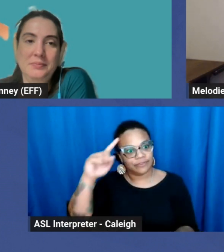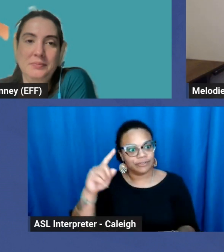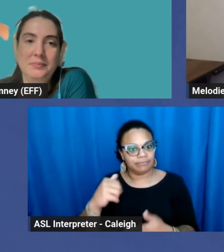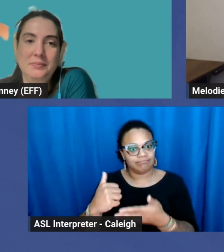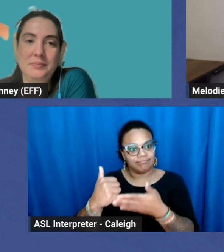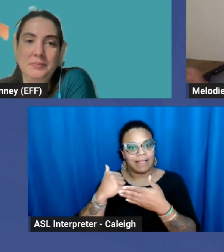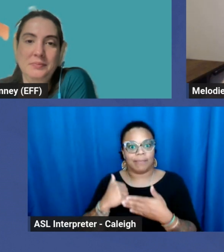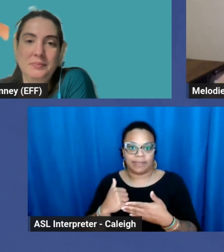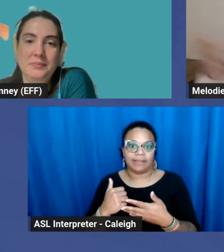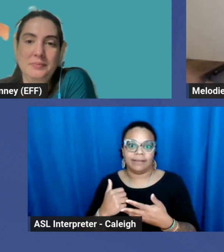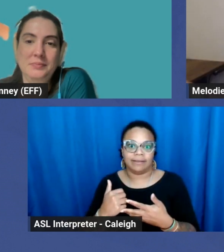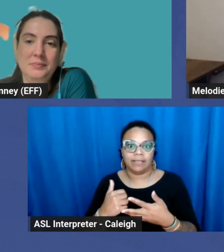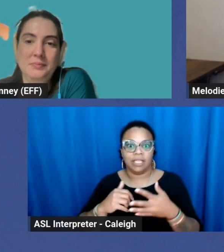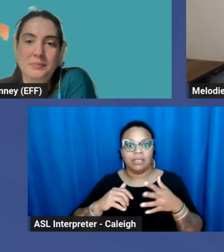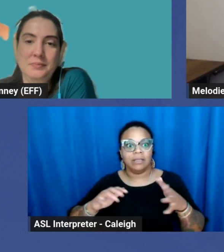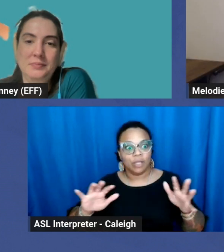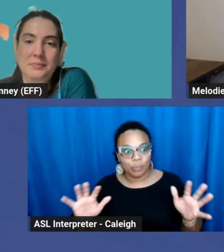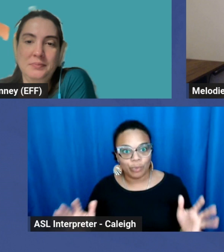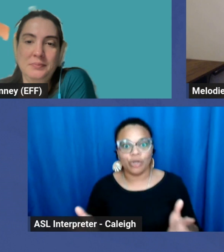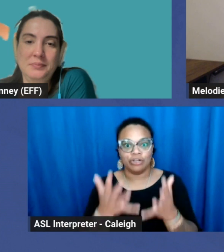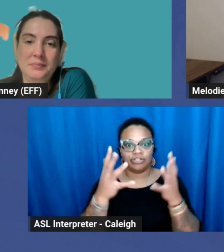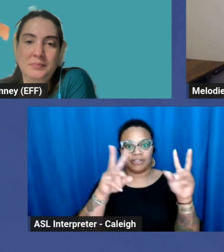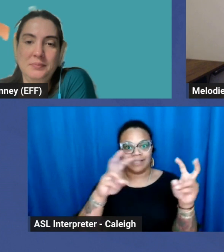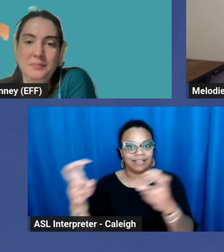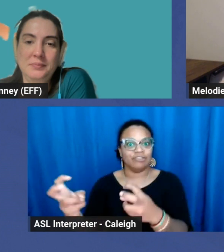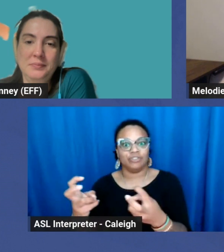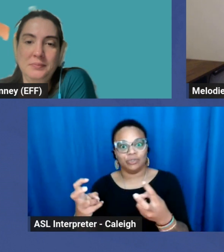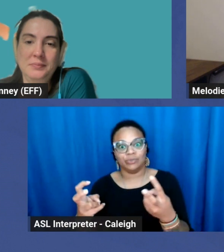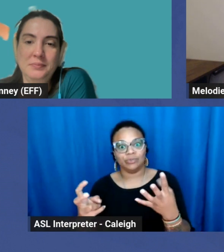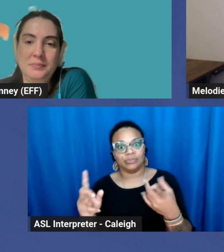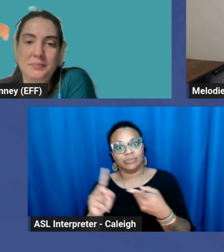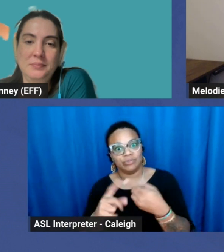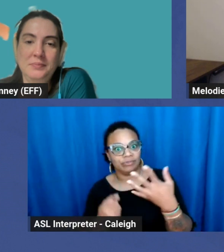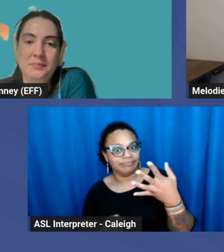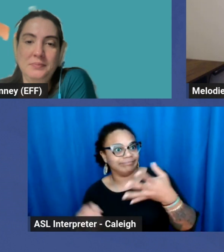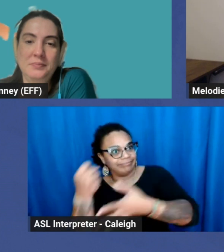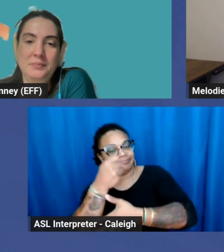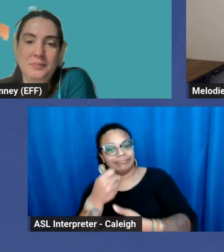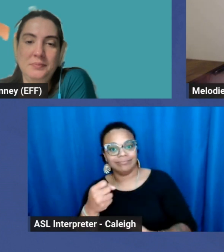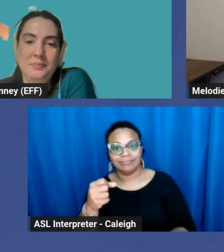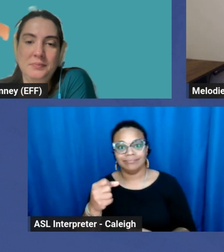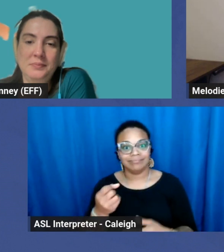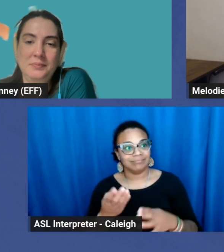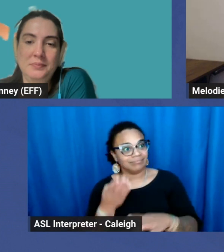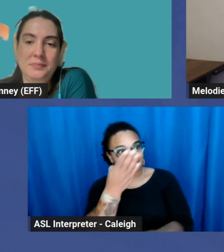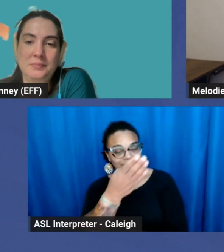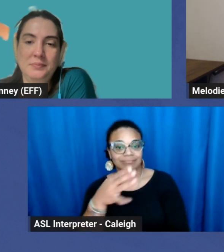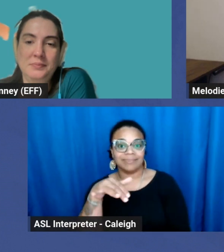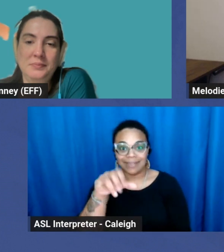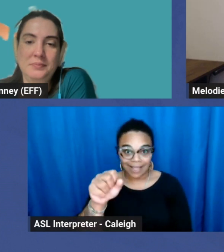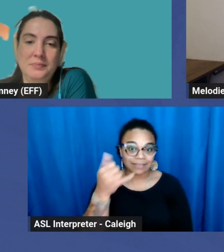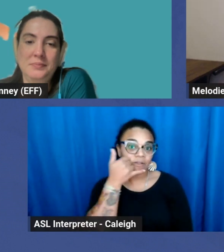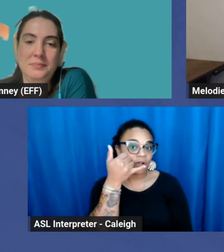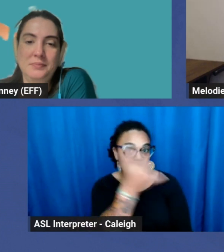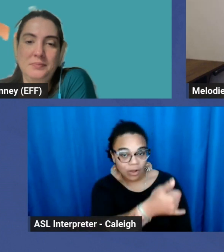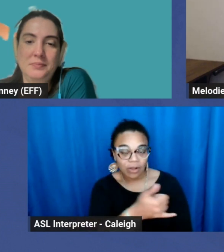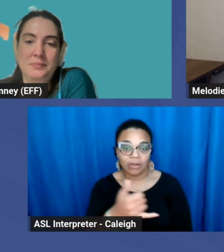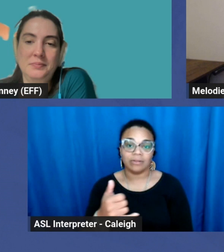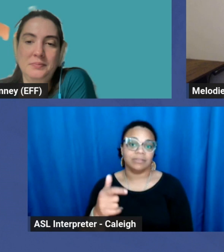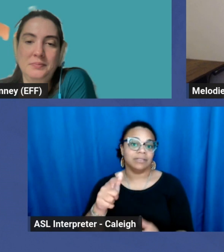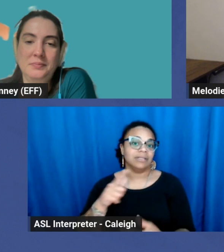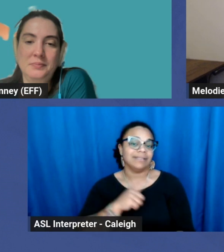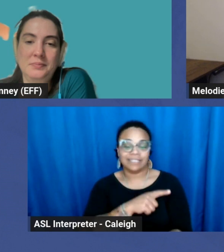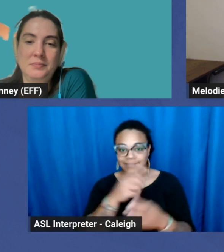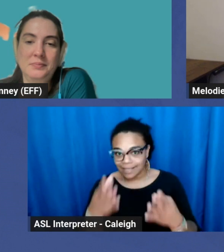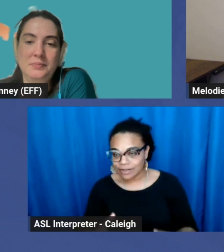helping, again, push these issues upstream. So yes, call your legislators, and yes, use EFF Action Center, but